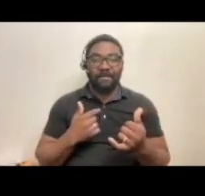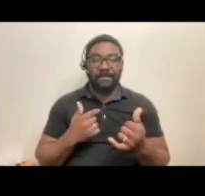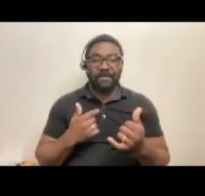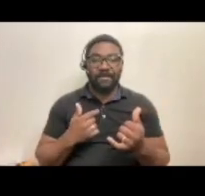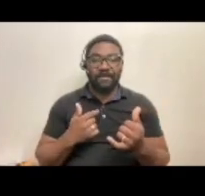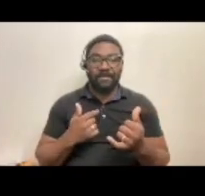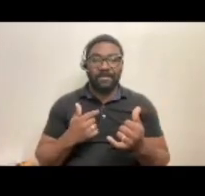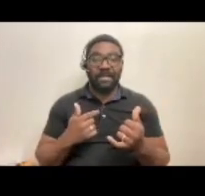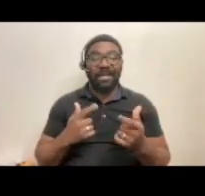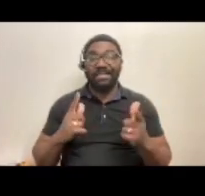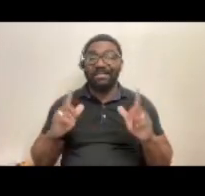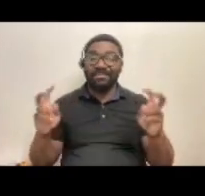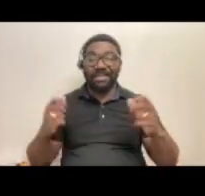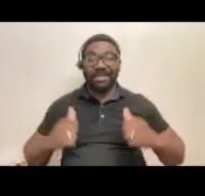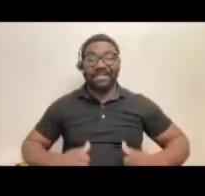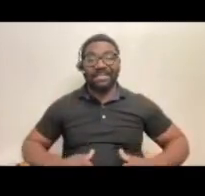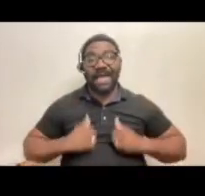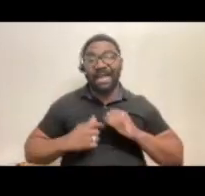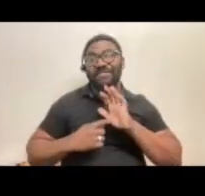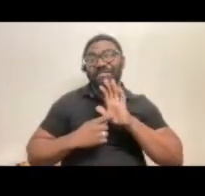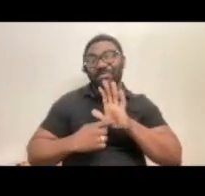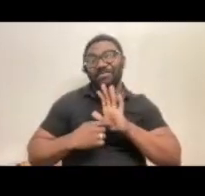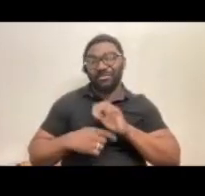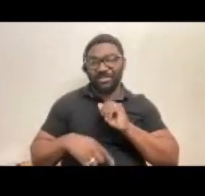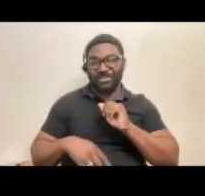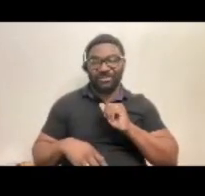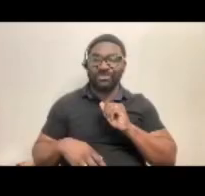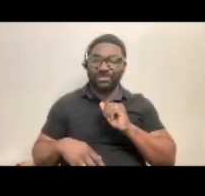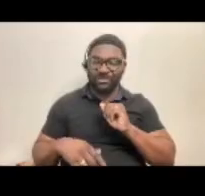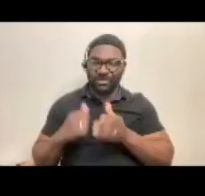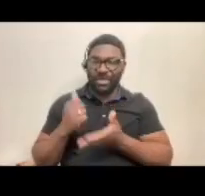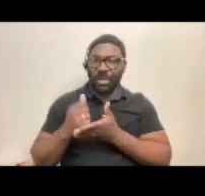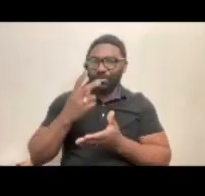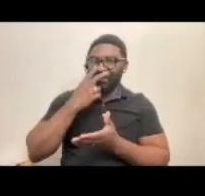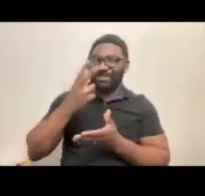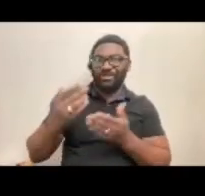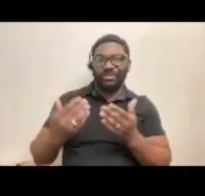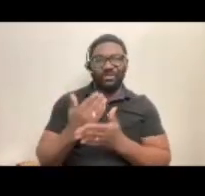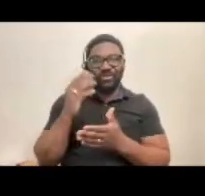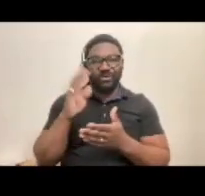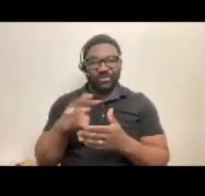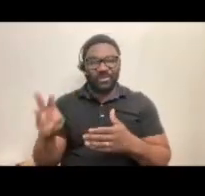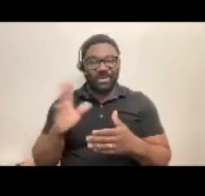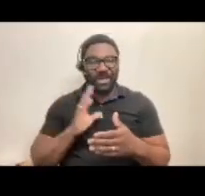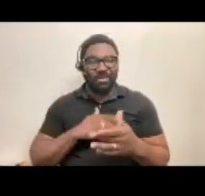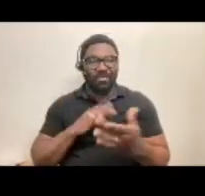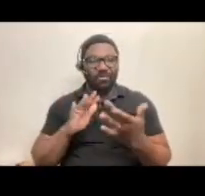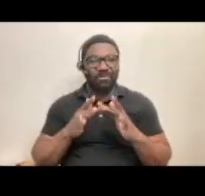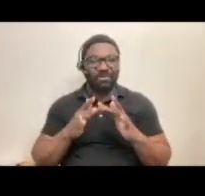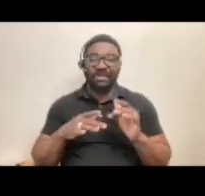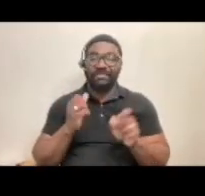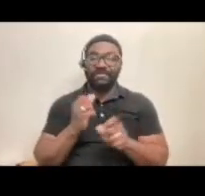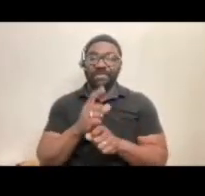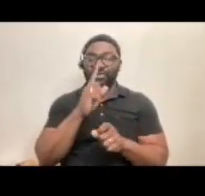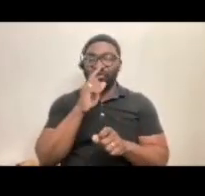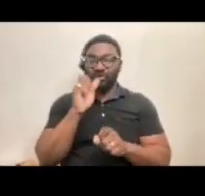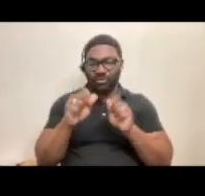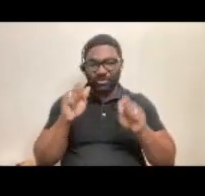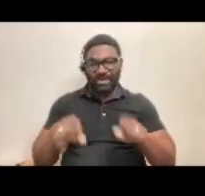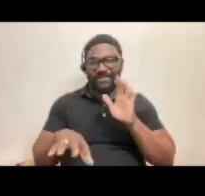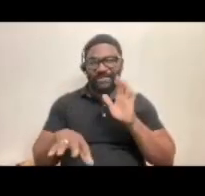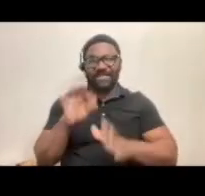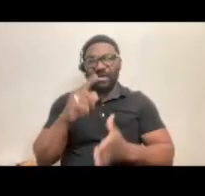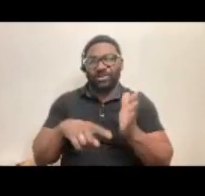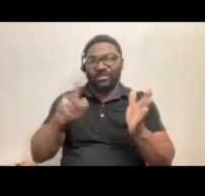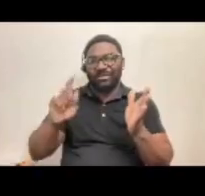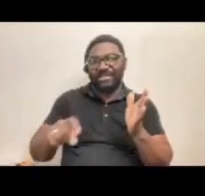a live demo today to really orient folks to this new page on our website, make sure people can find what they need, and highlight